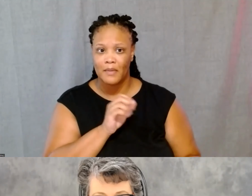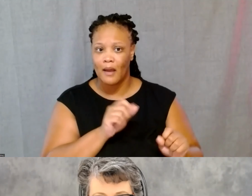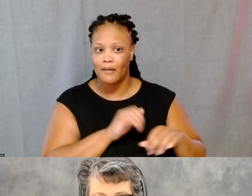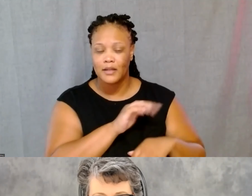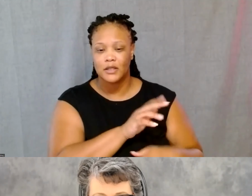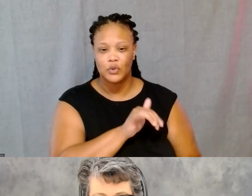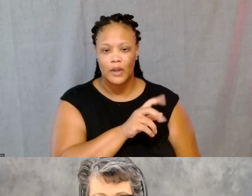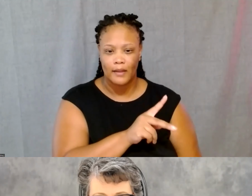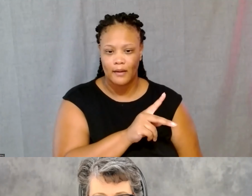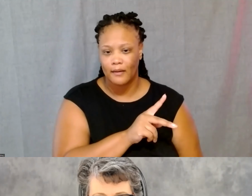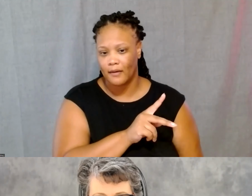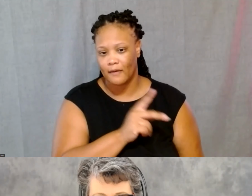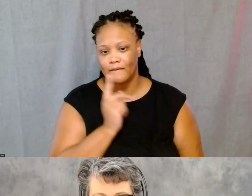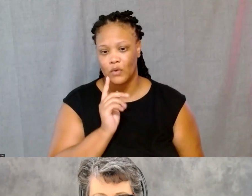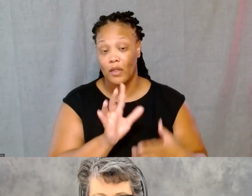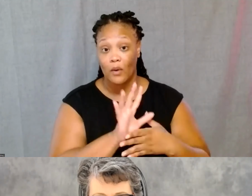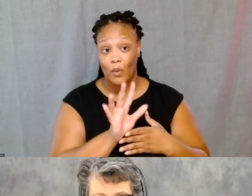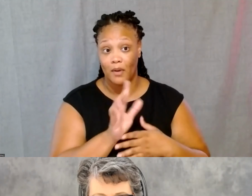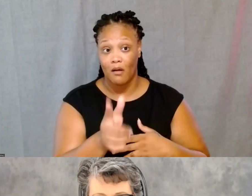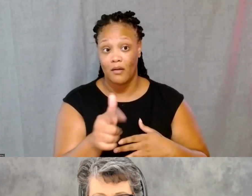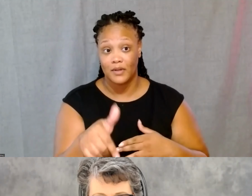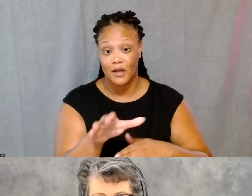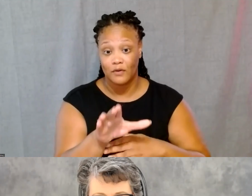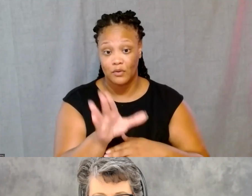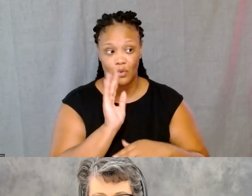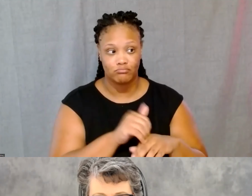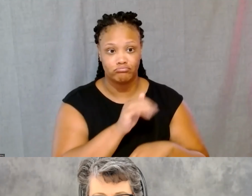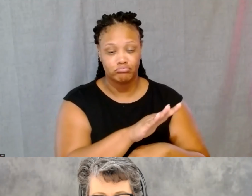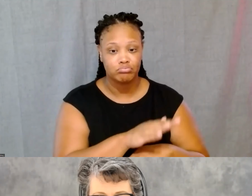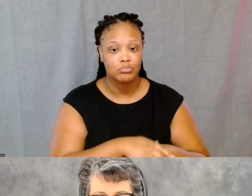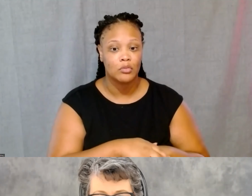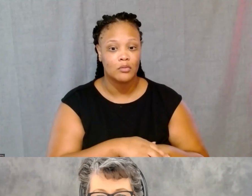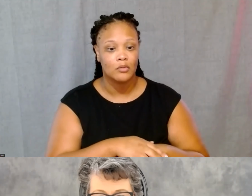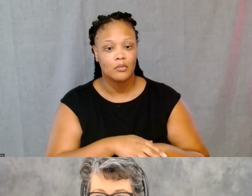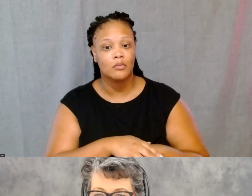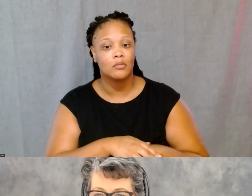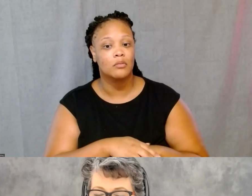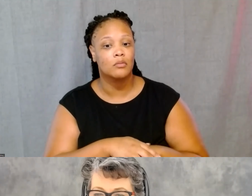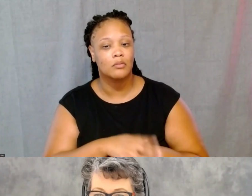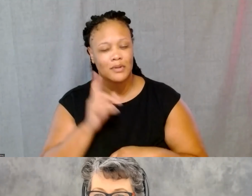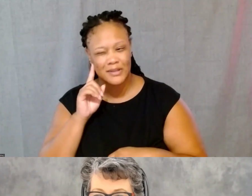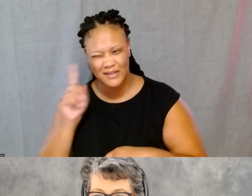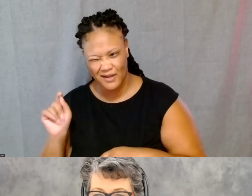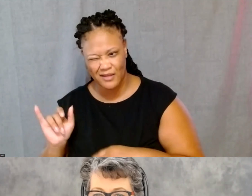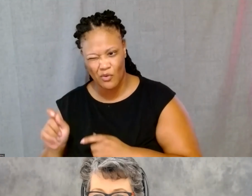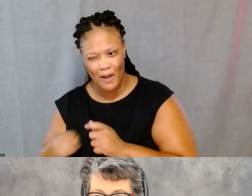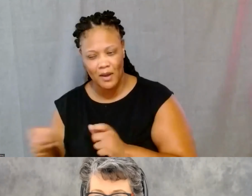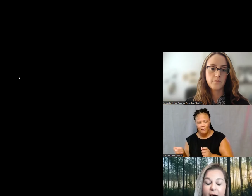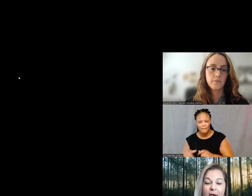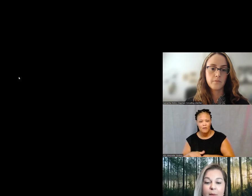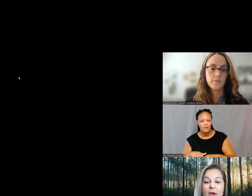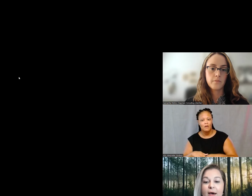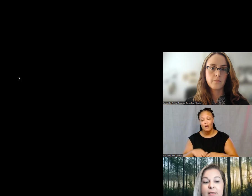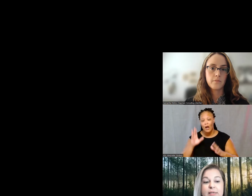here for the webinar opportunity this afternoon. But I hope that we can continue this conversation about PATH and the rollout